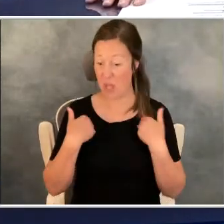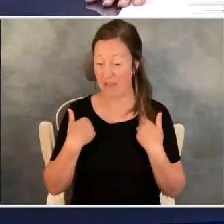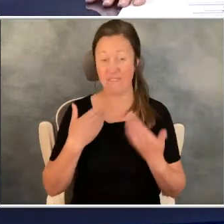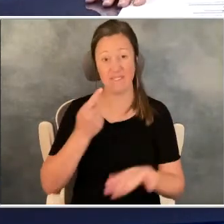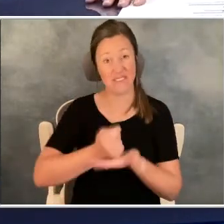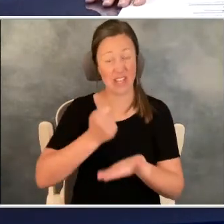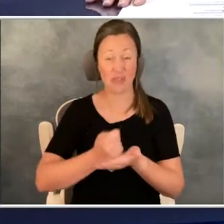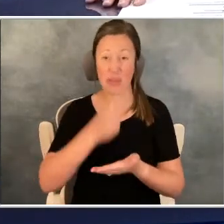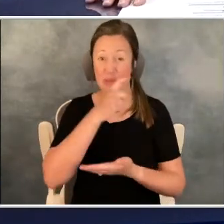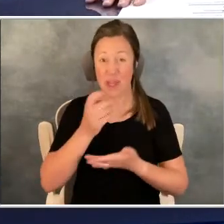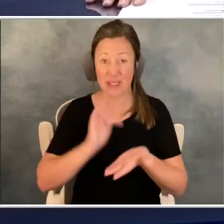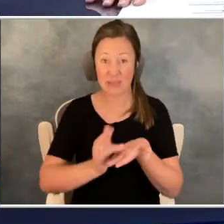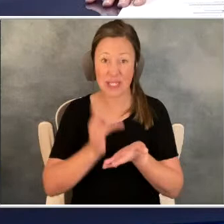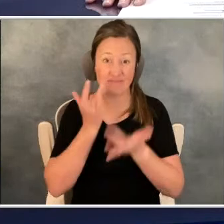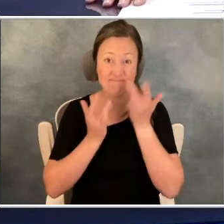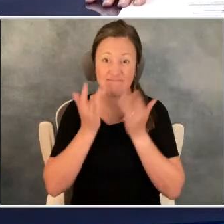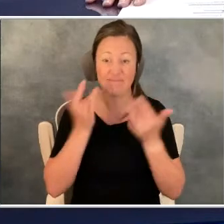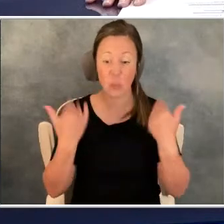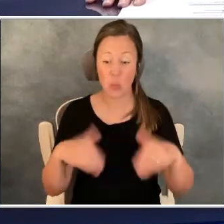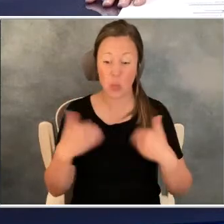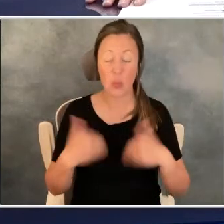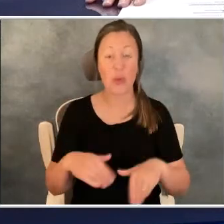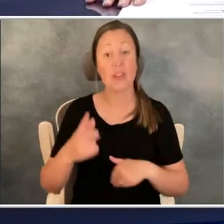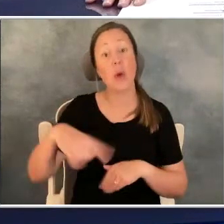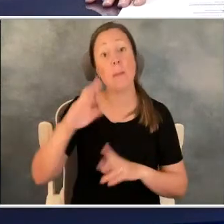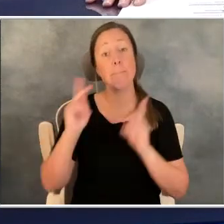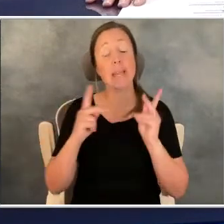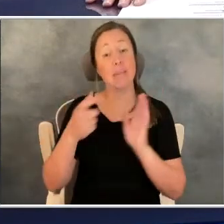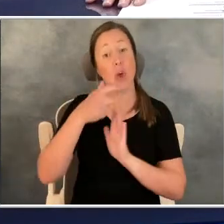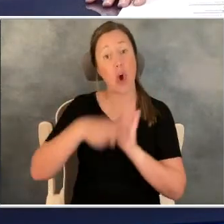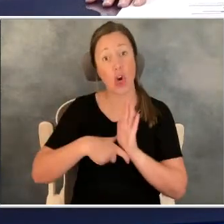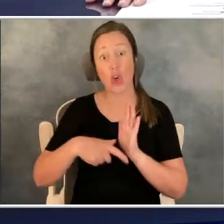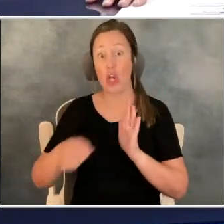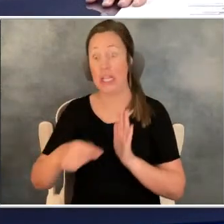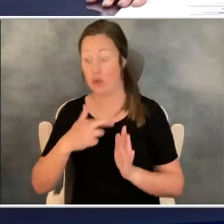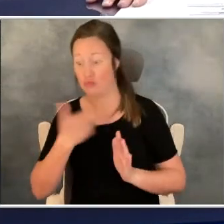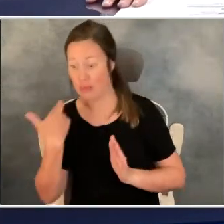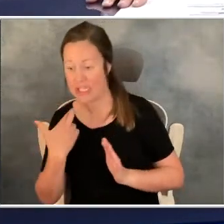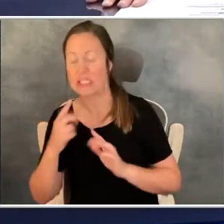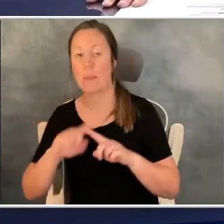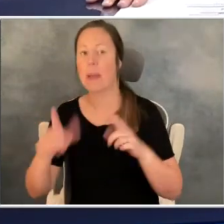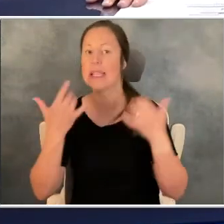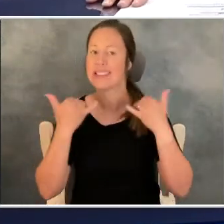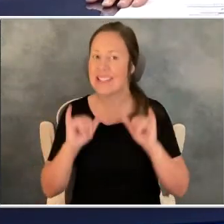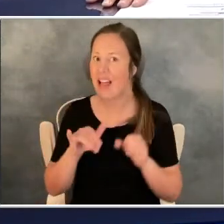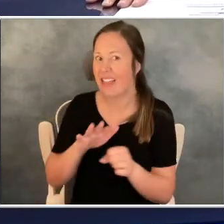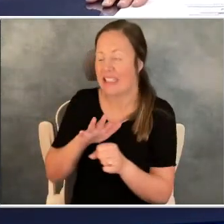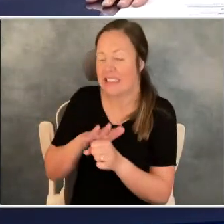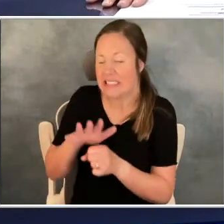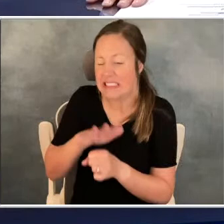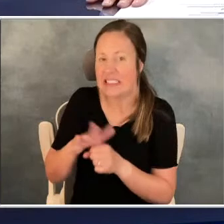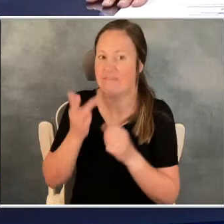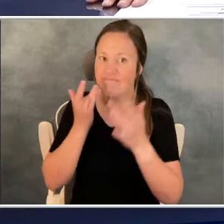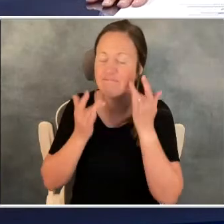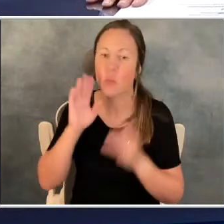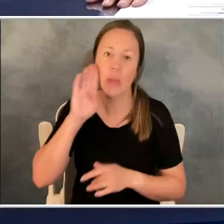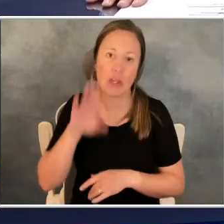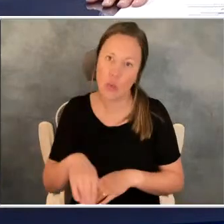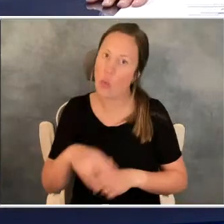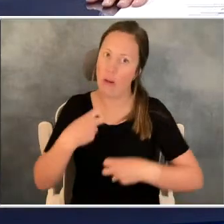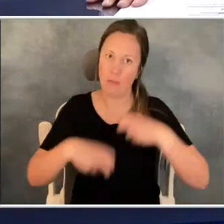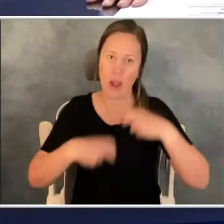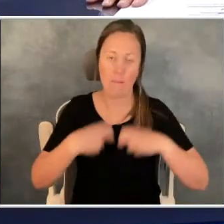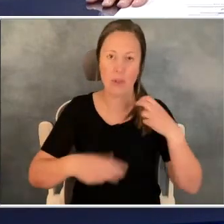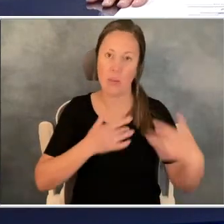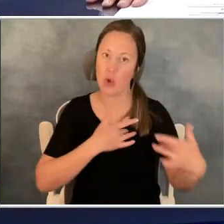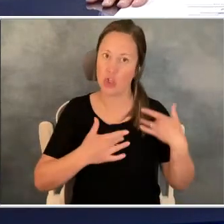in the article were at risk for, but had still gotten it. And so we know it's a real shortage. We know it's a concern. There are people who are being denied.